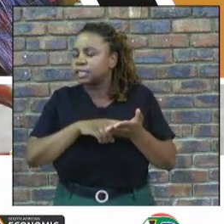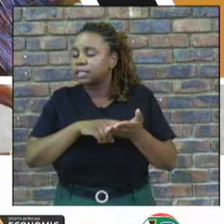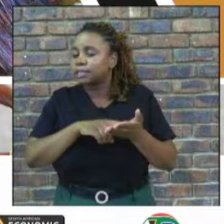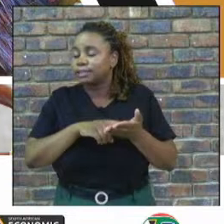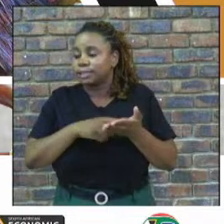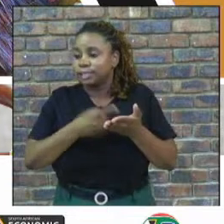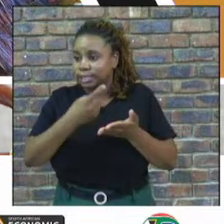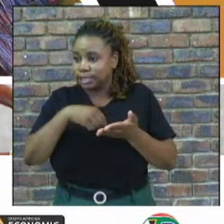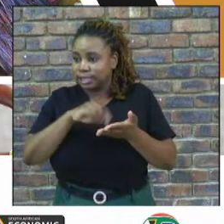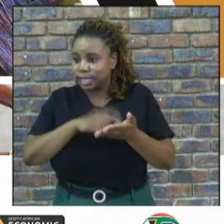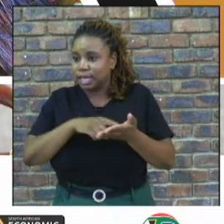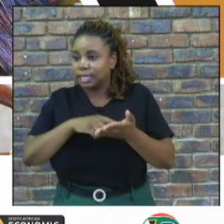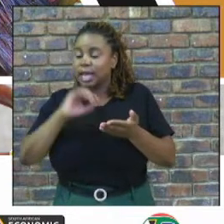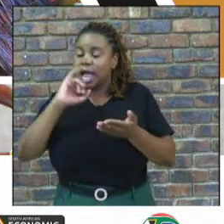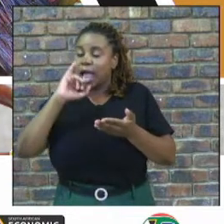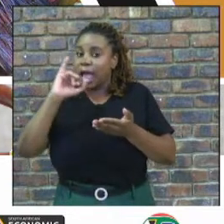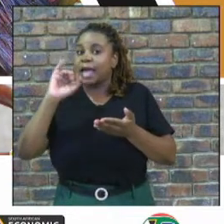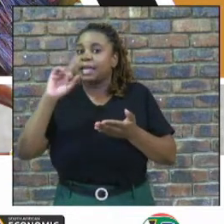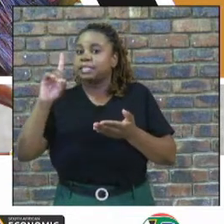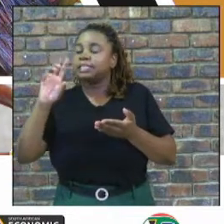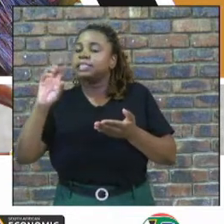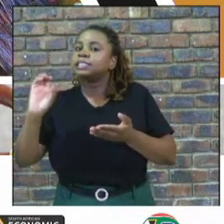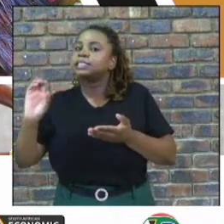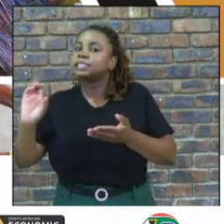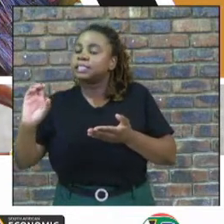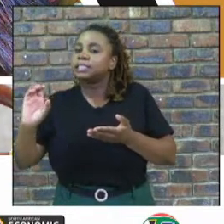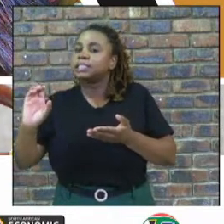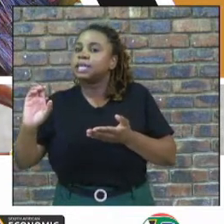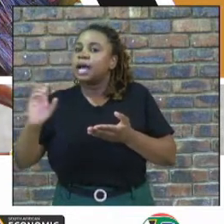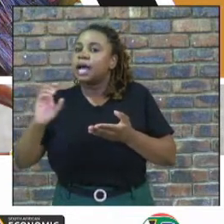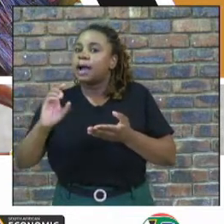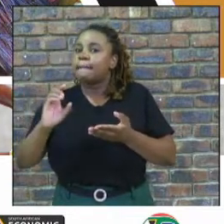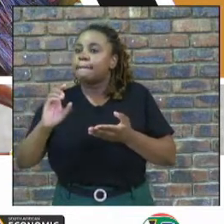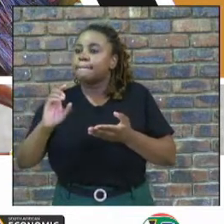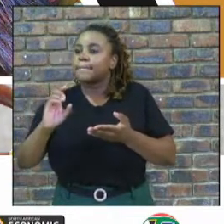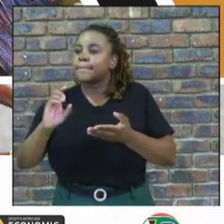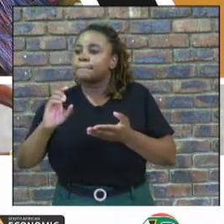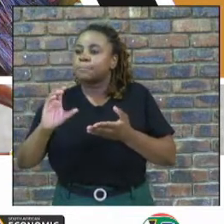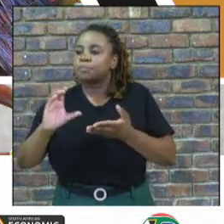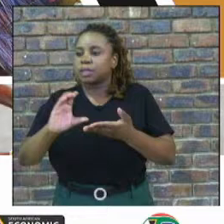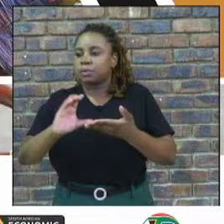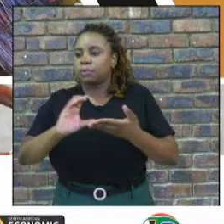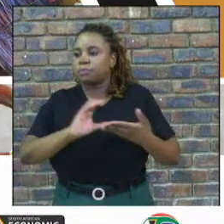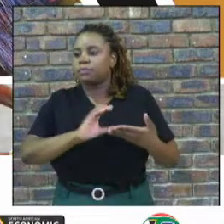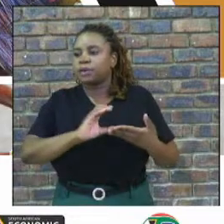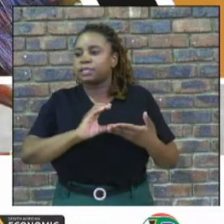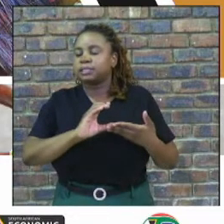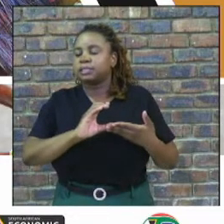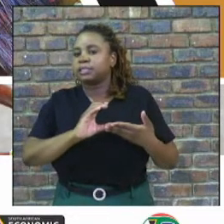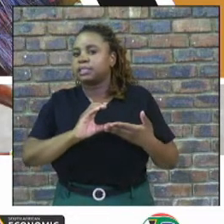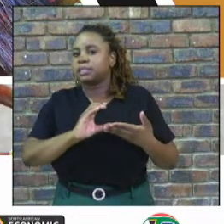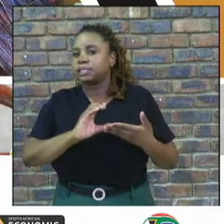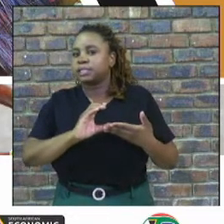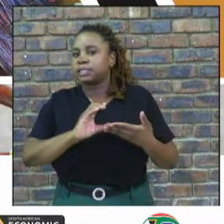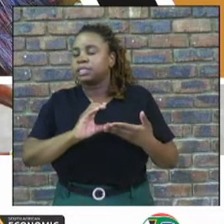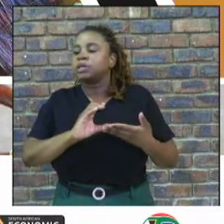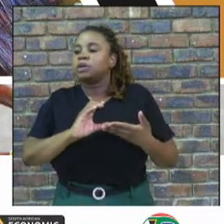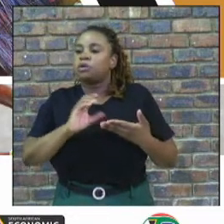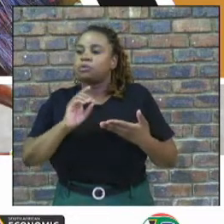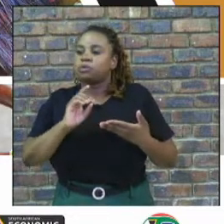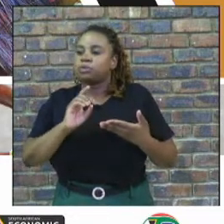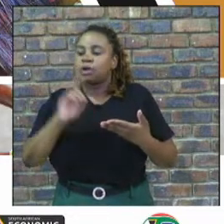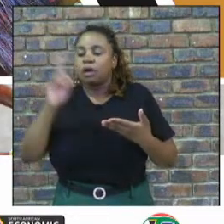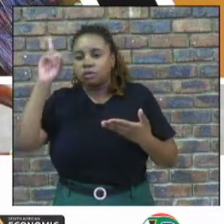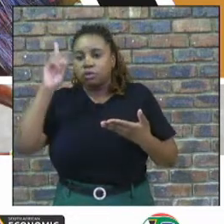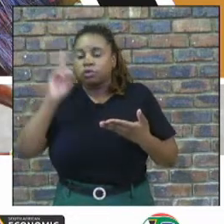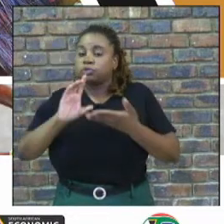exploration fund. So the exploration fund is one of the funds that aim also to assist our black